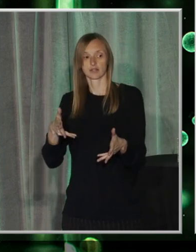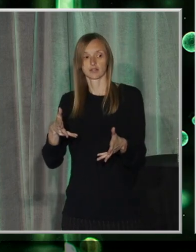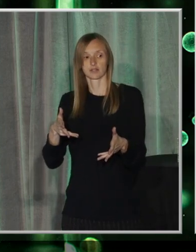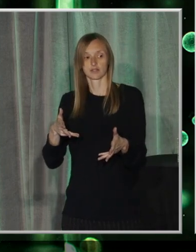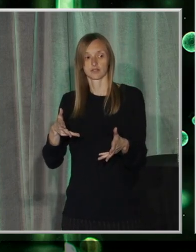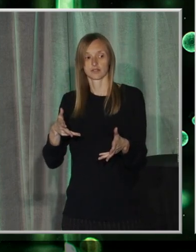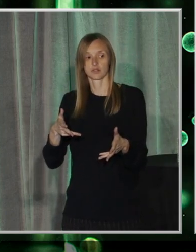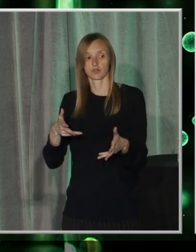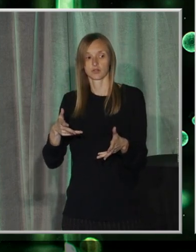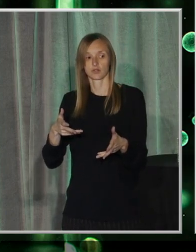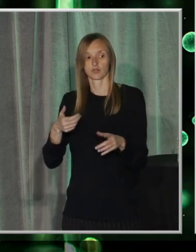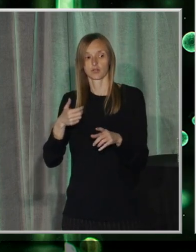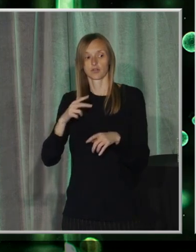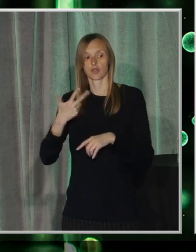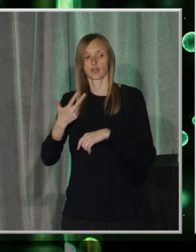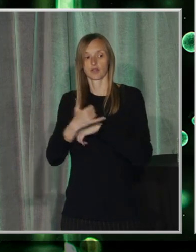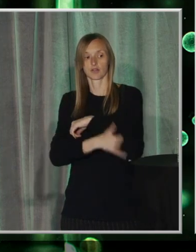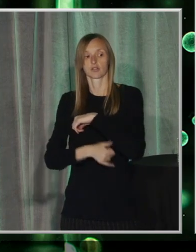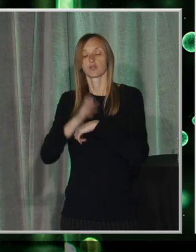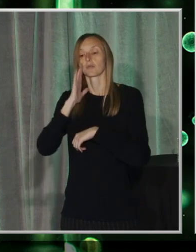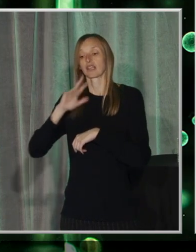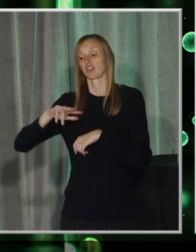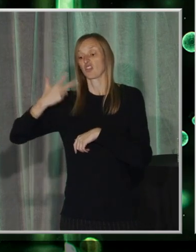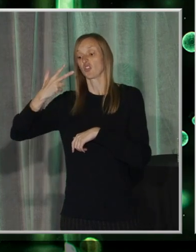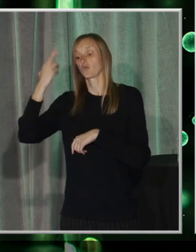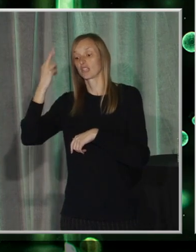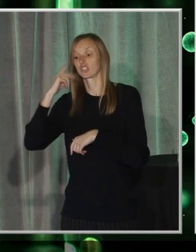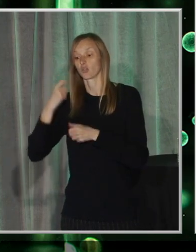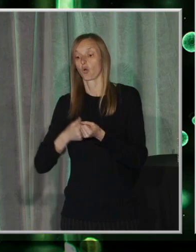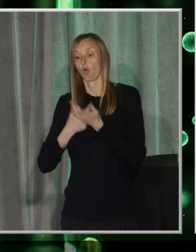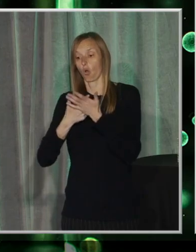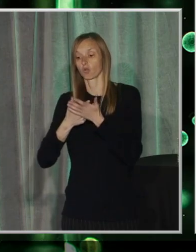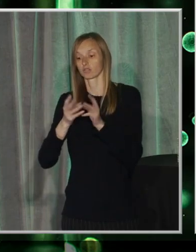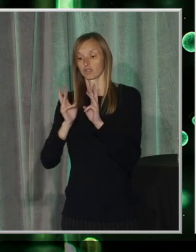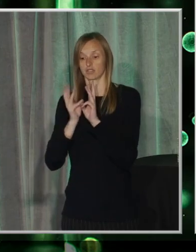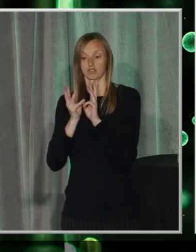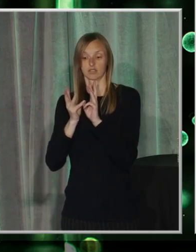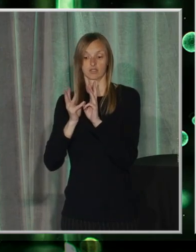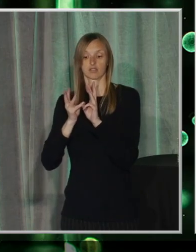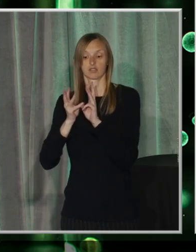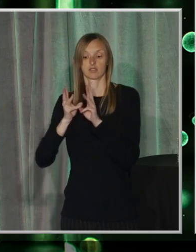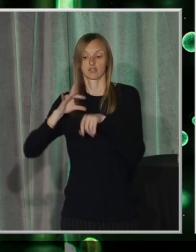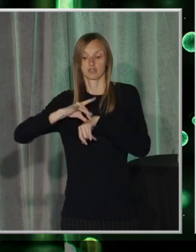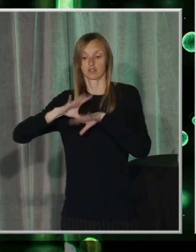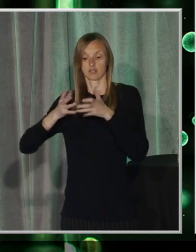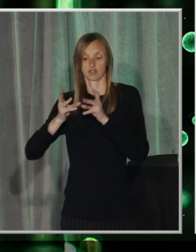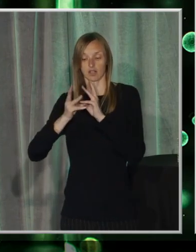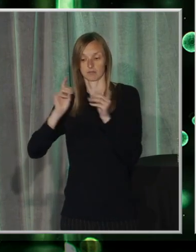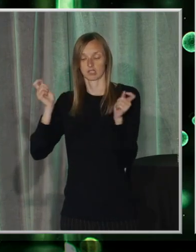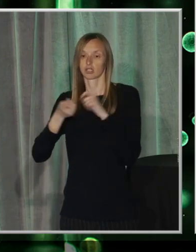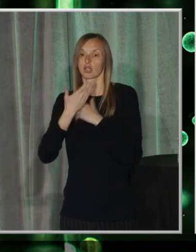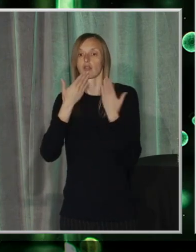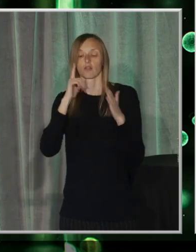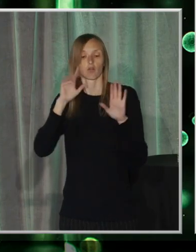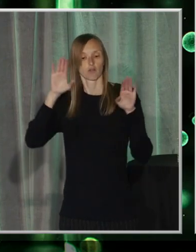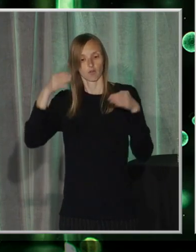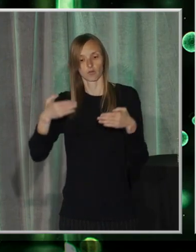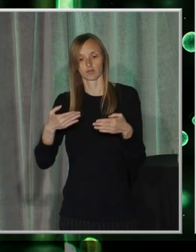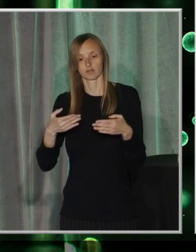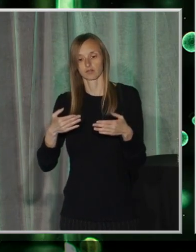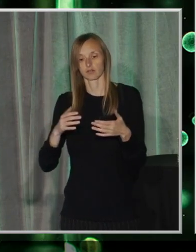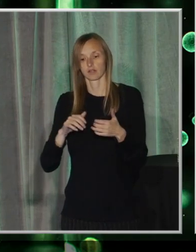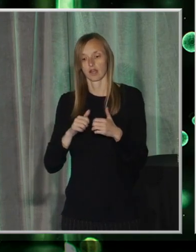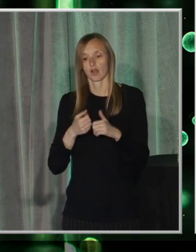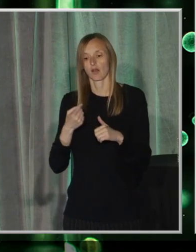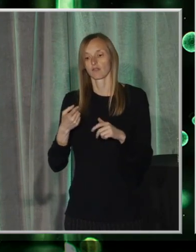actor in producing climate change. So thank you for tackling this one. How have you guys calculated the price